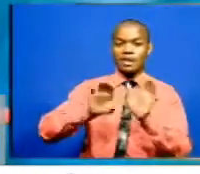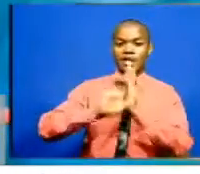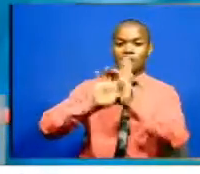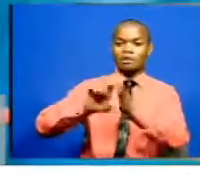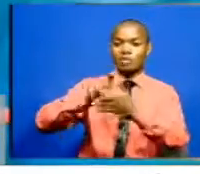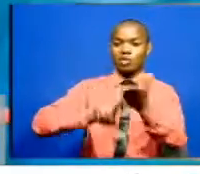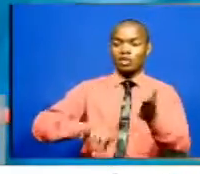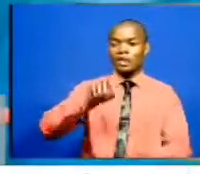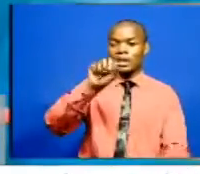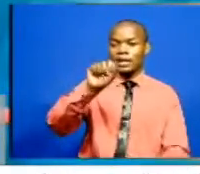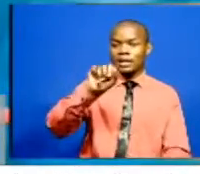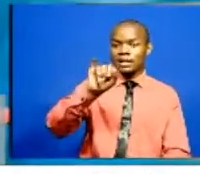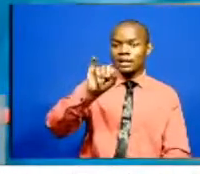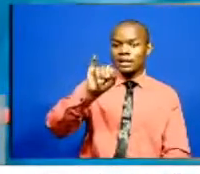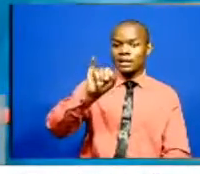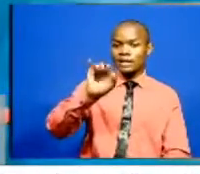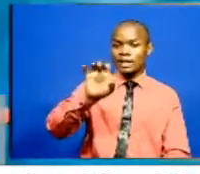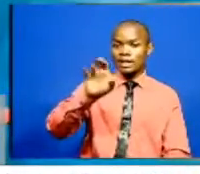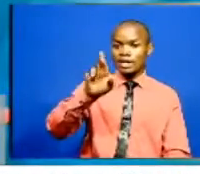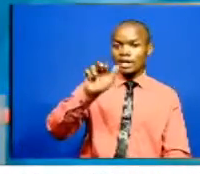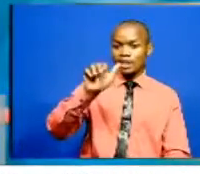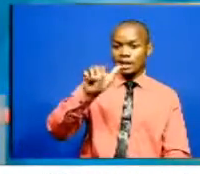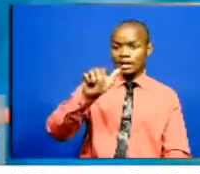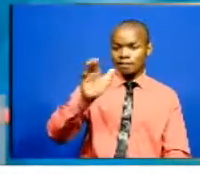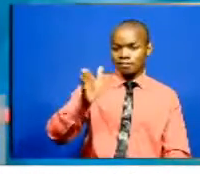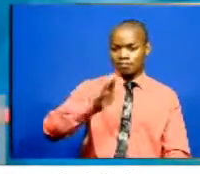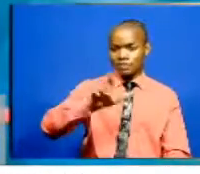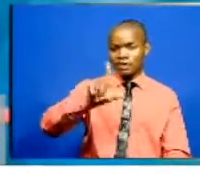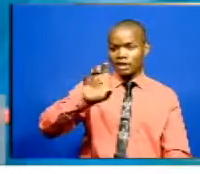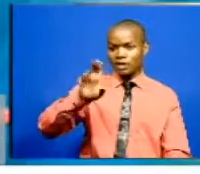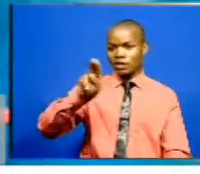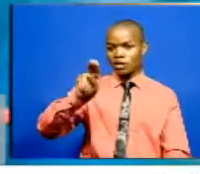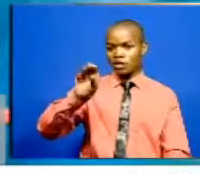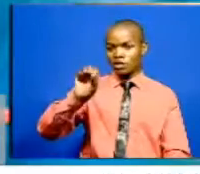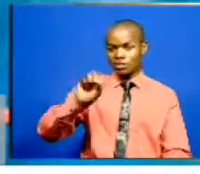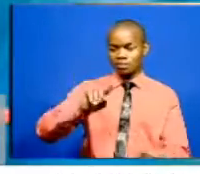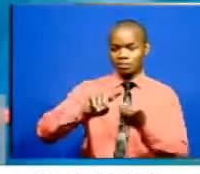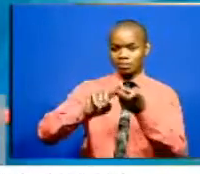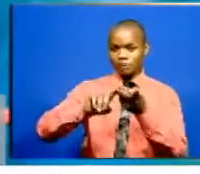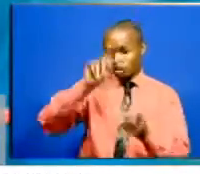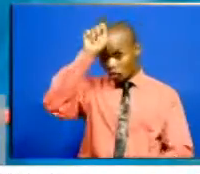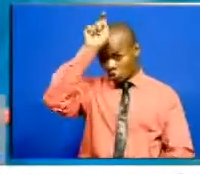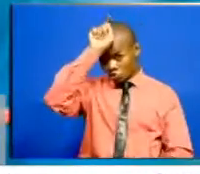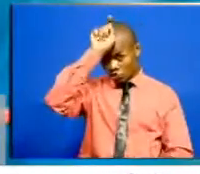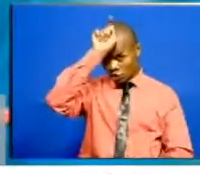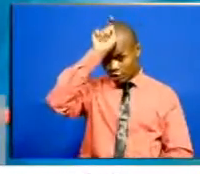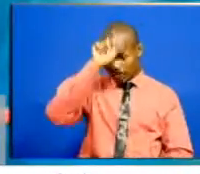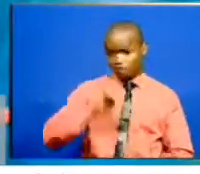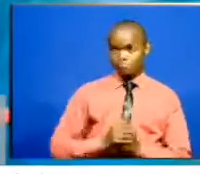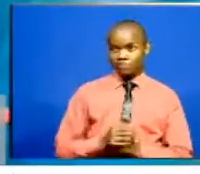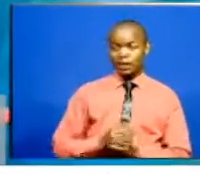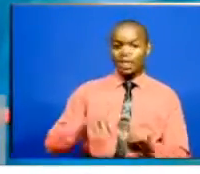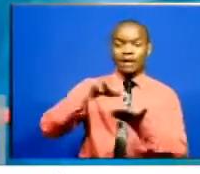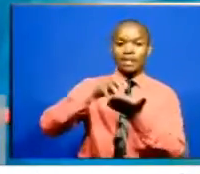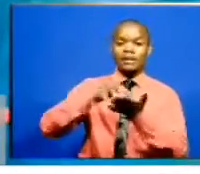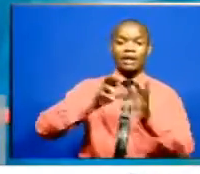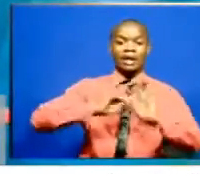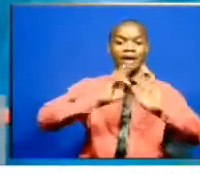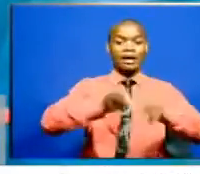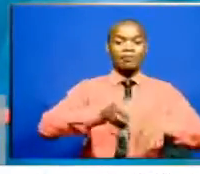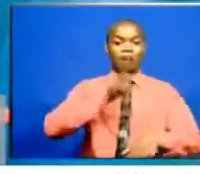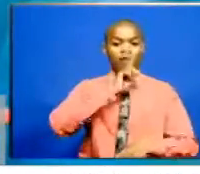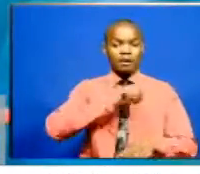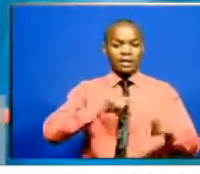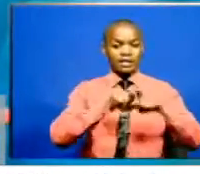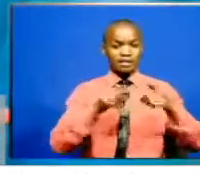Sierra Leone, Tunisia, and those are the cases that have been reported. Mm-hmm. There are cases